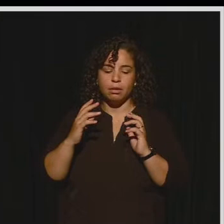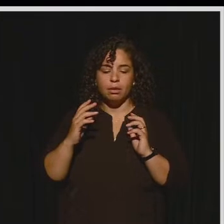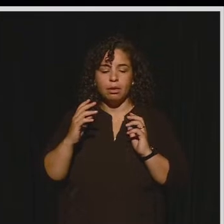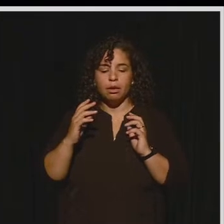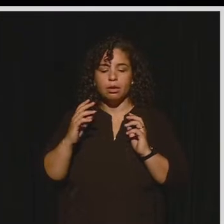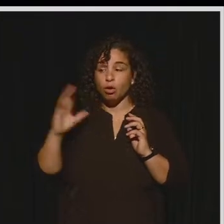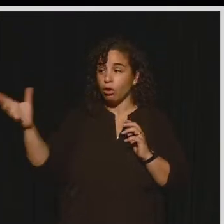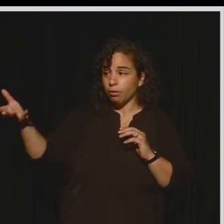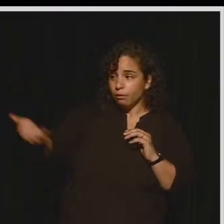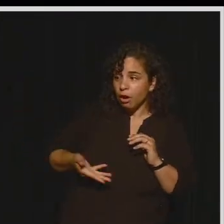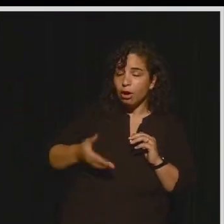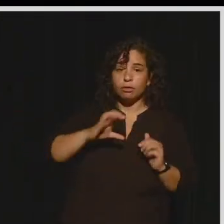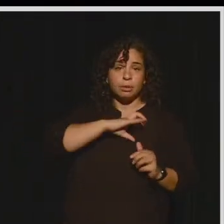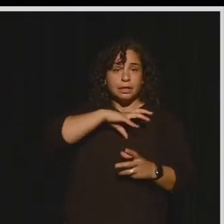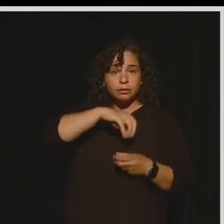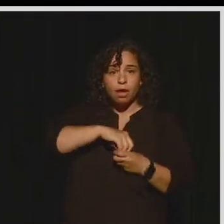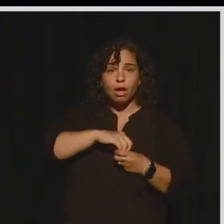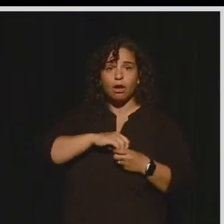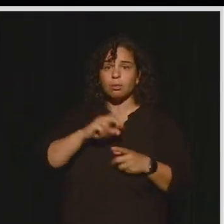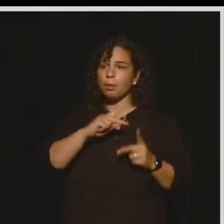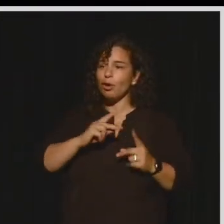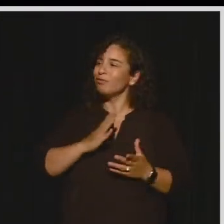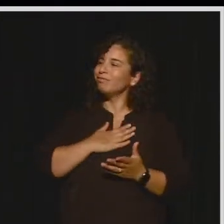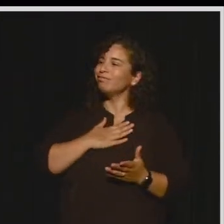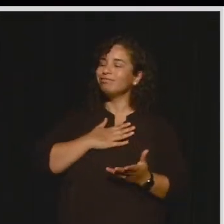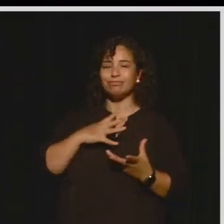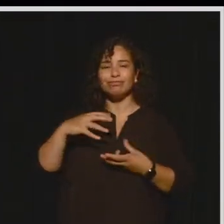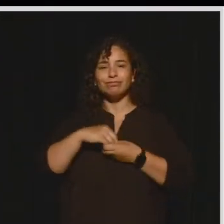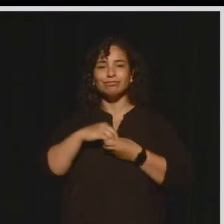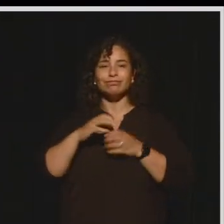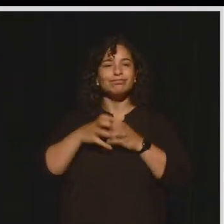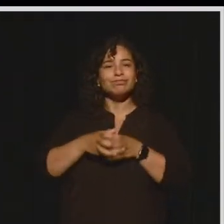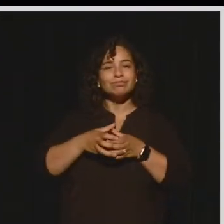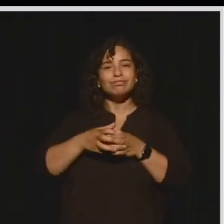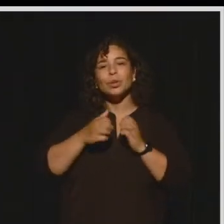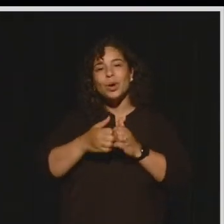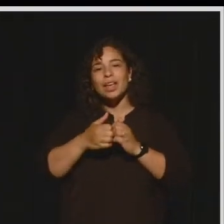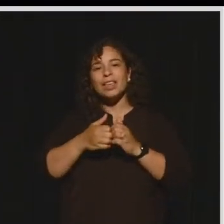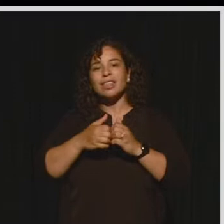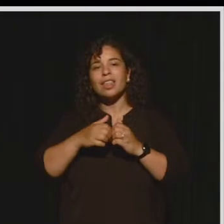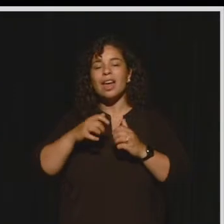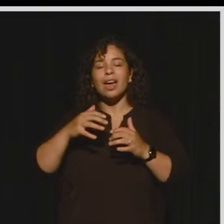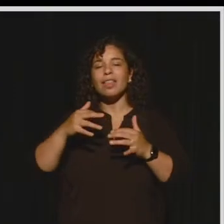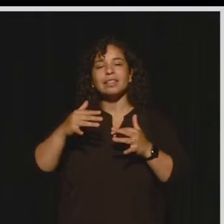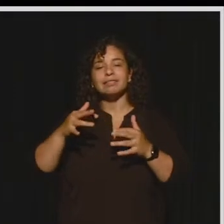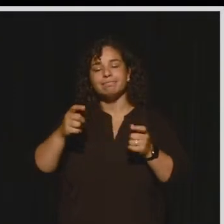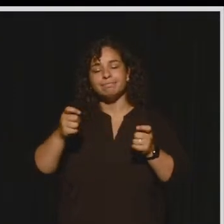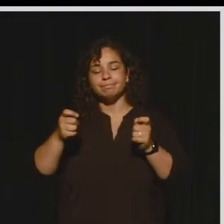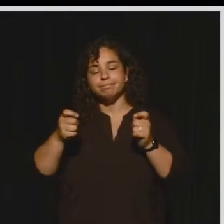it seemed to be well received, and then things changed. But